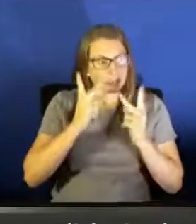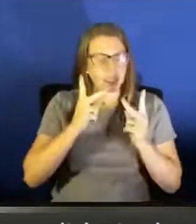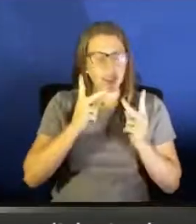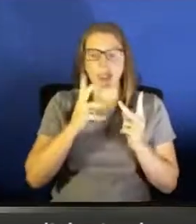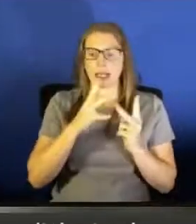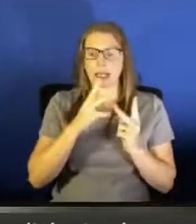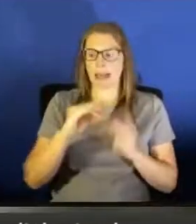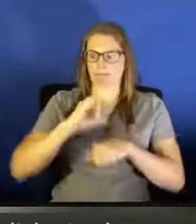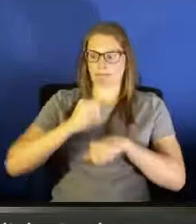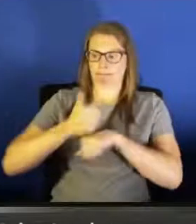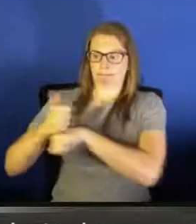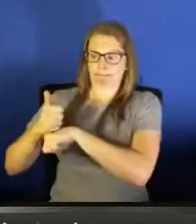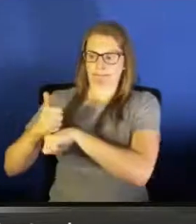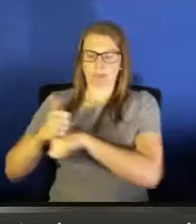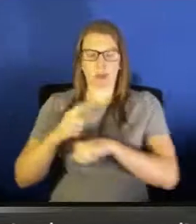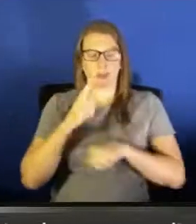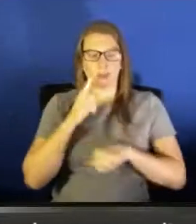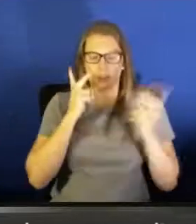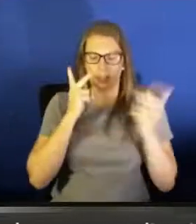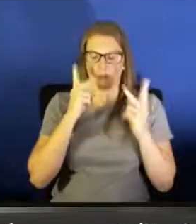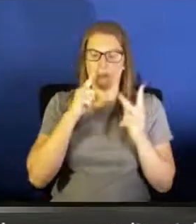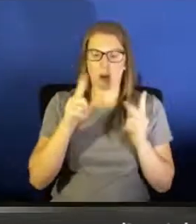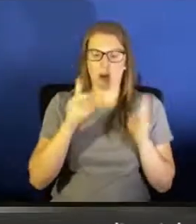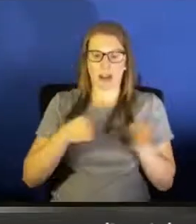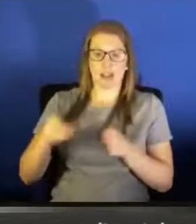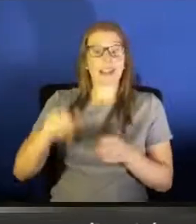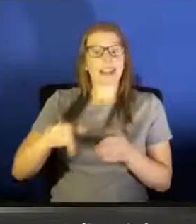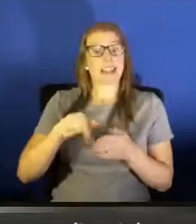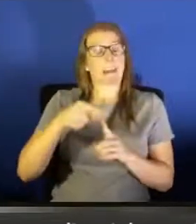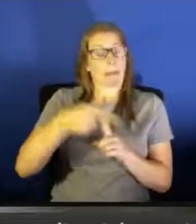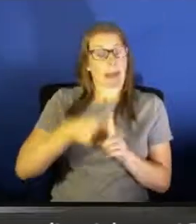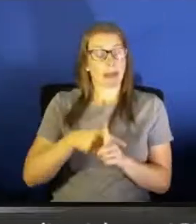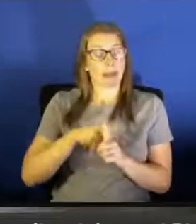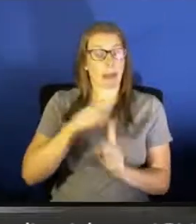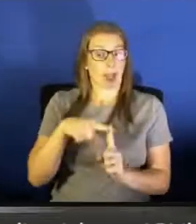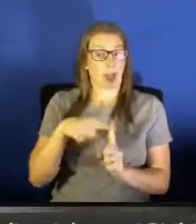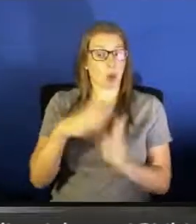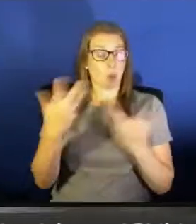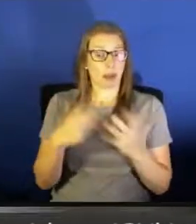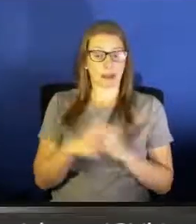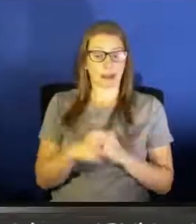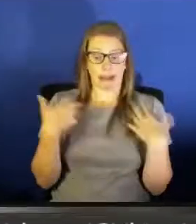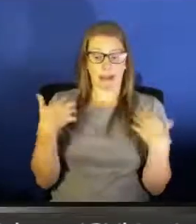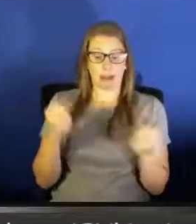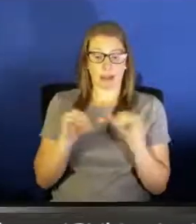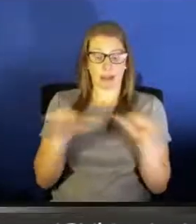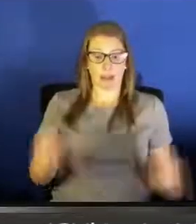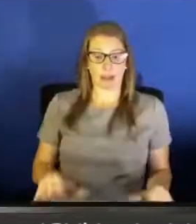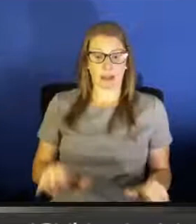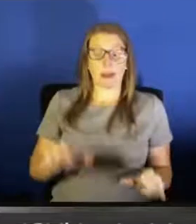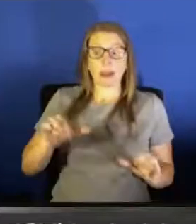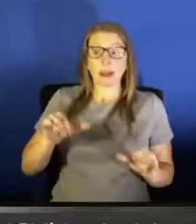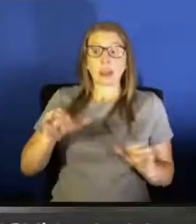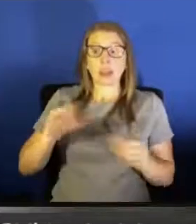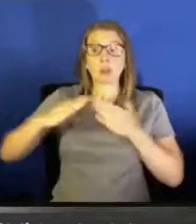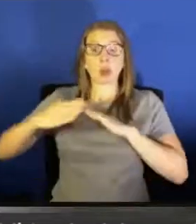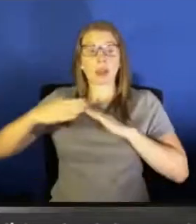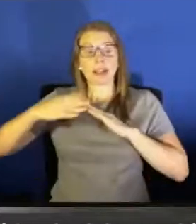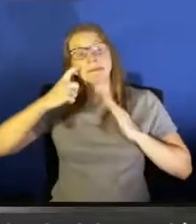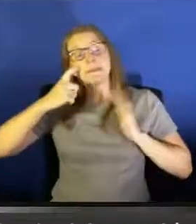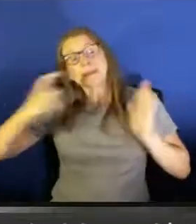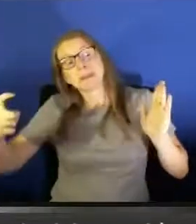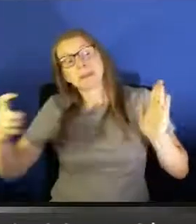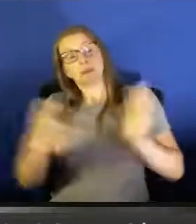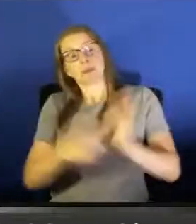visibility for individuals. This week or this month is about showing the health system being visible to the community, that